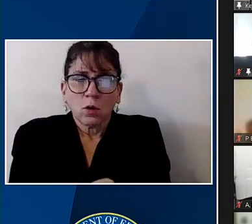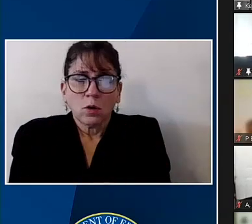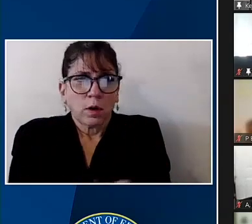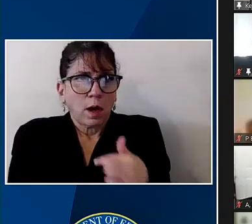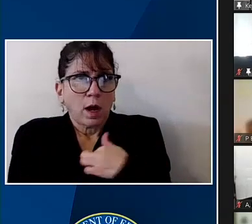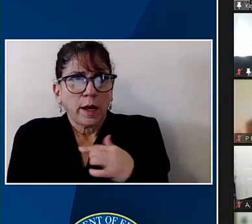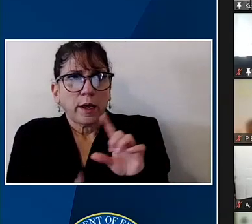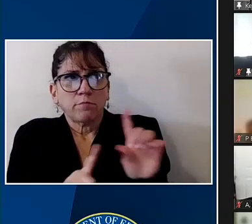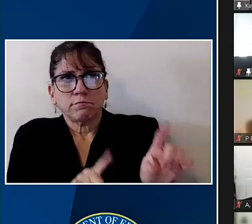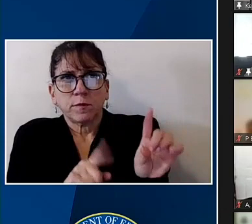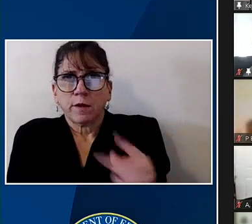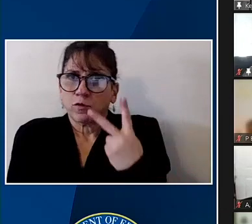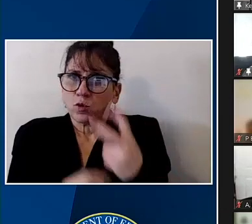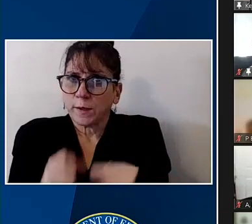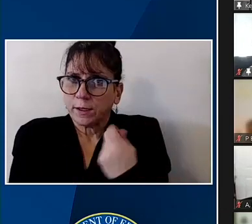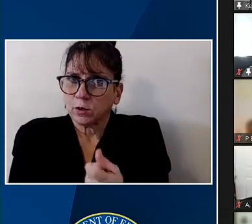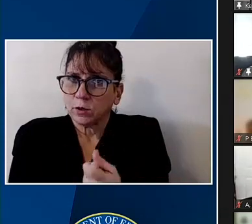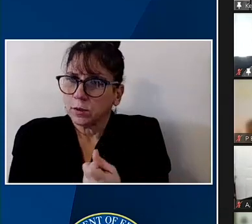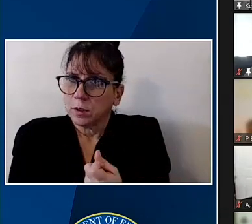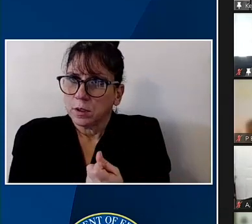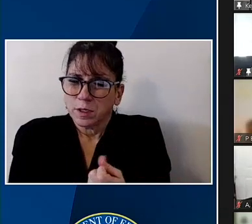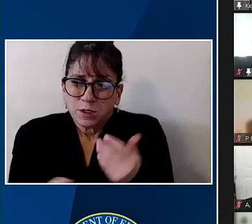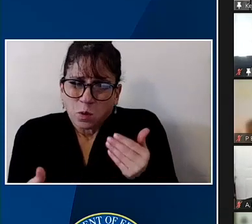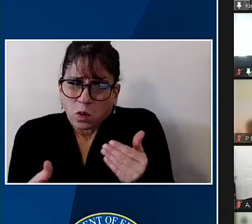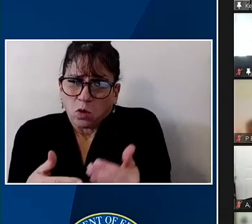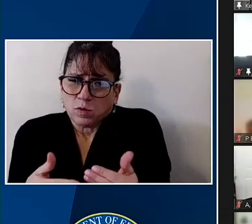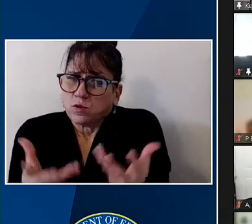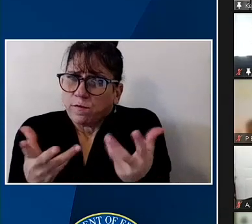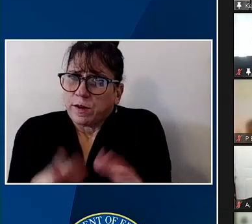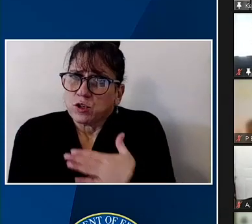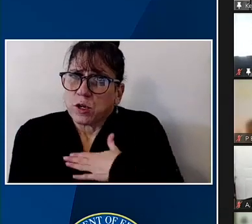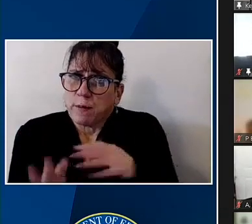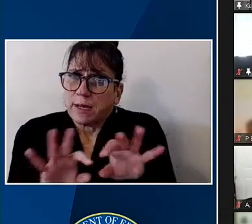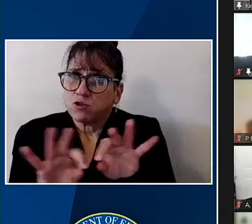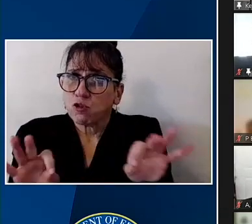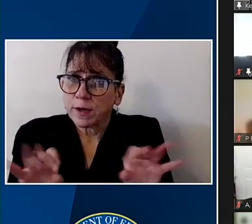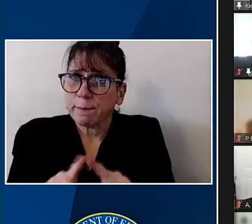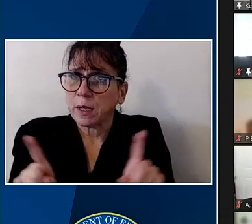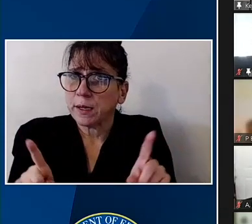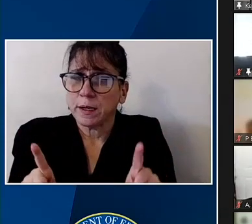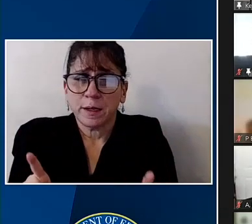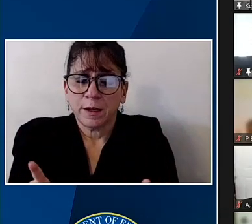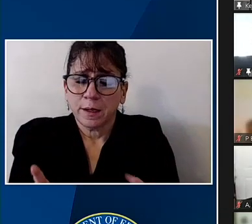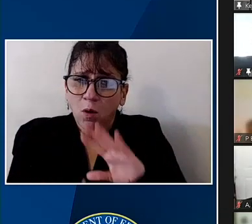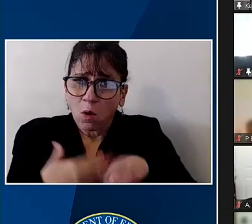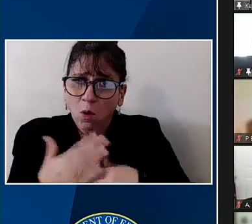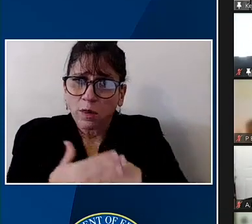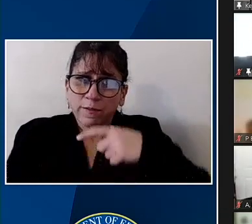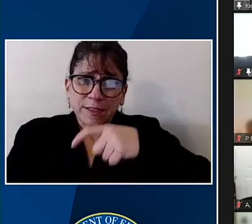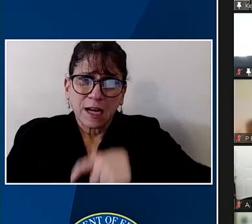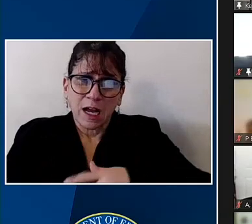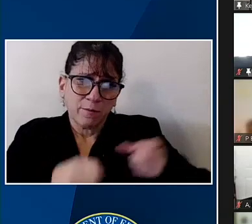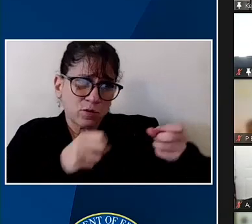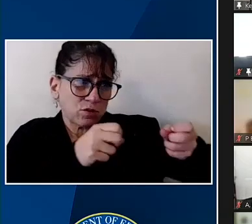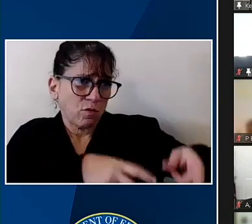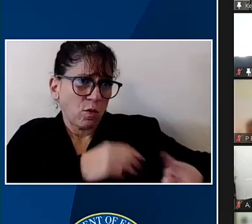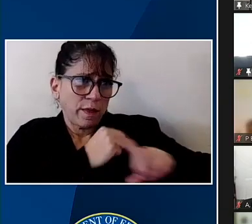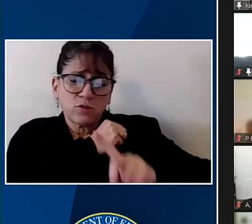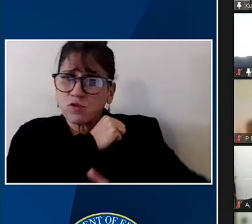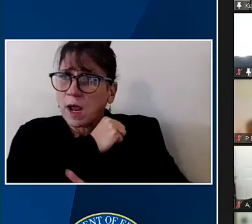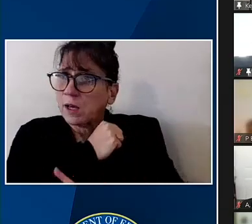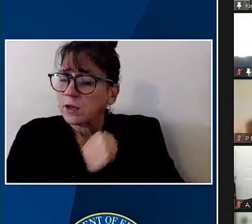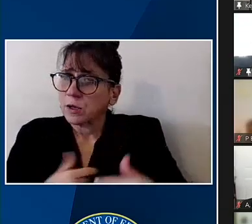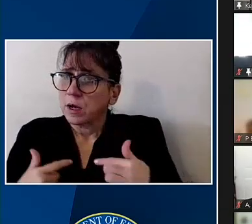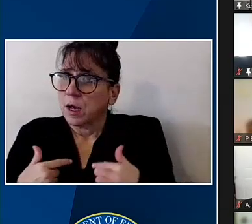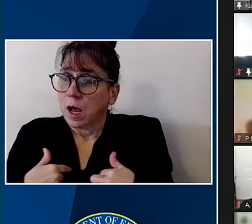for close to 2 years and was so close to finishing my degree, but all of that time was just thrown in the trash. I was